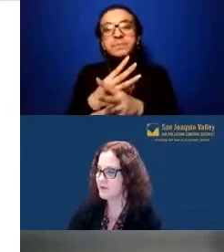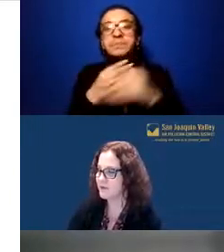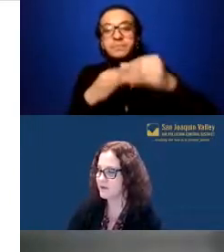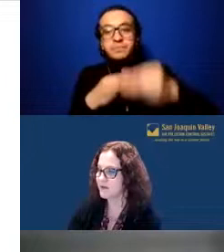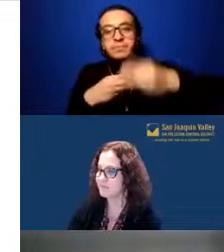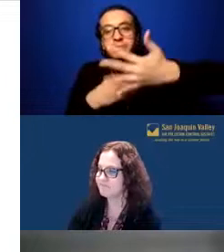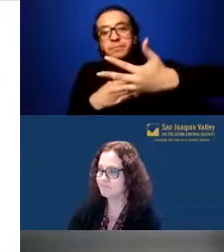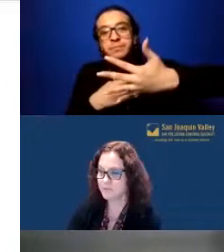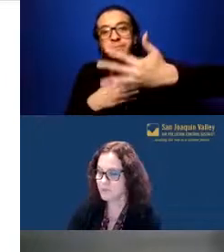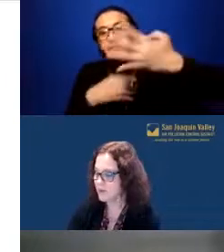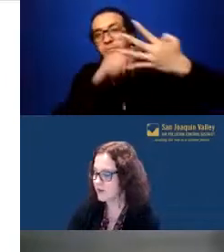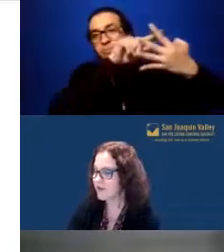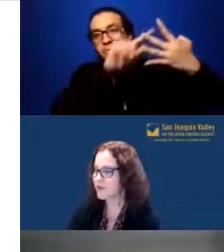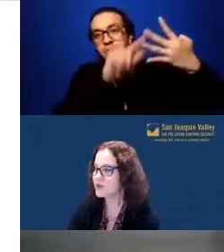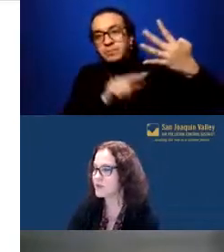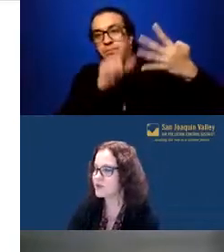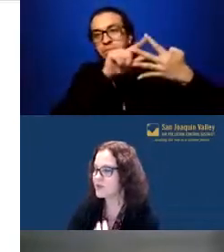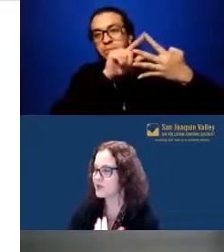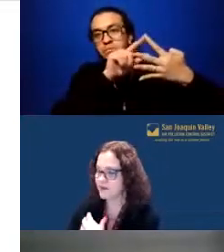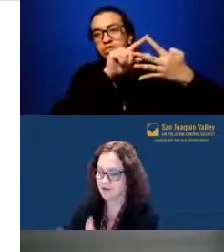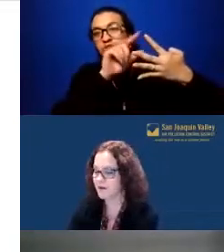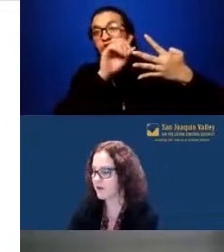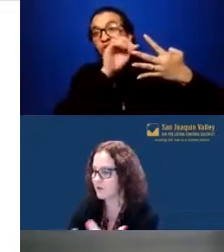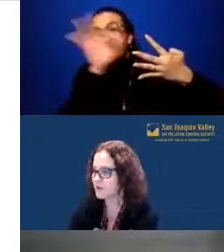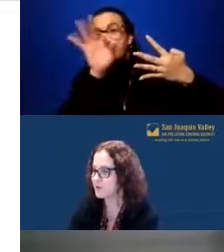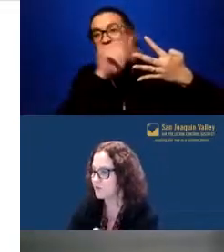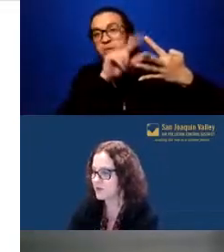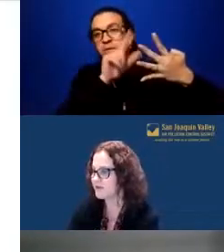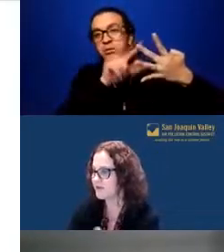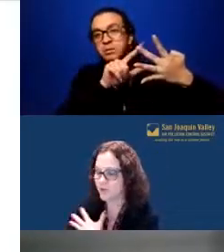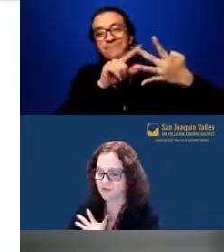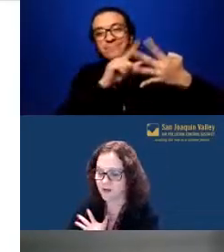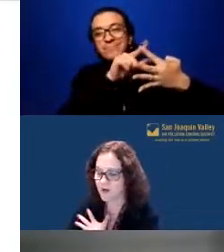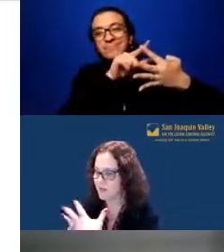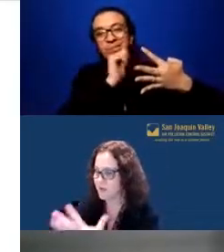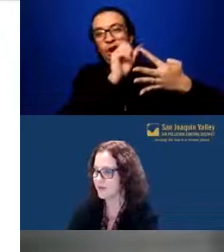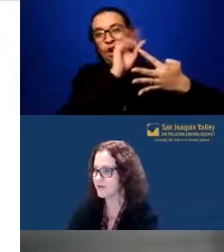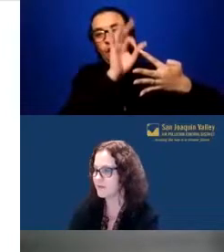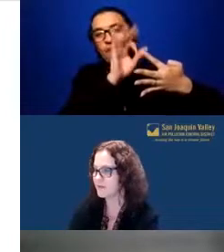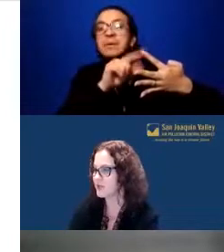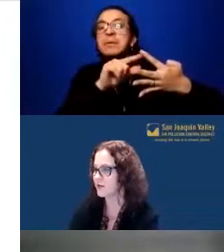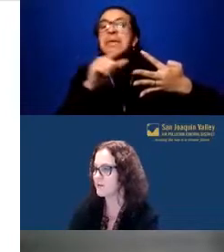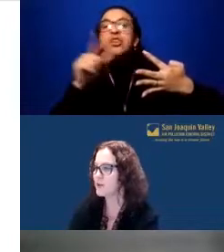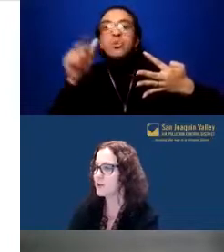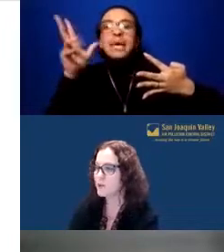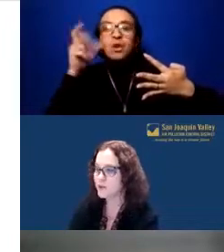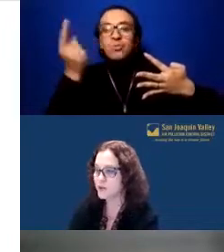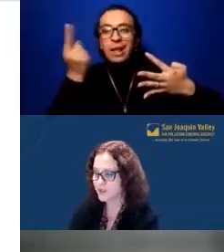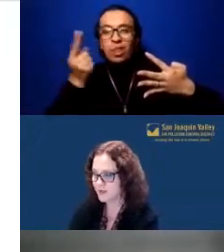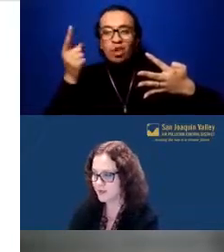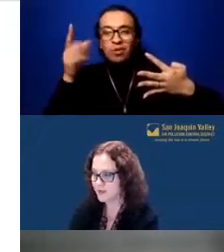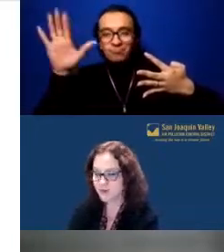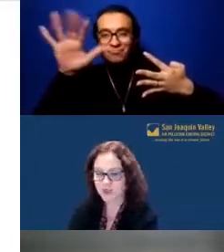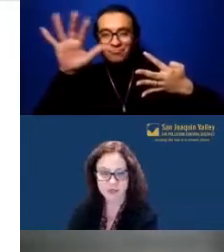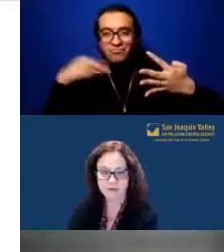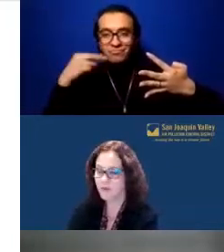these options. Turn off language interpretation. It's not on at all, which means you just hear whatever audio goes into the main channel. Put yourself